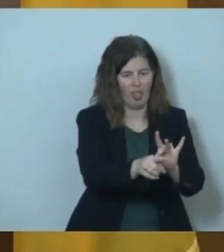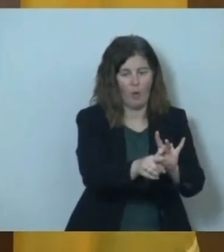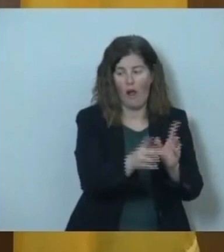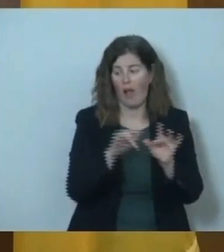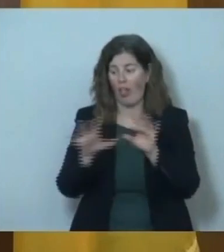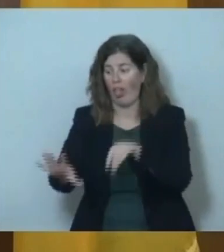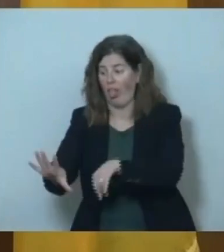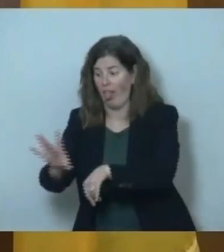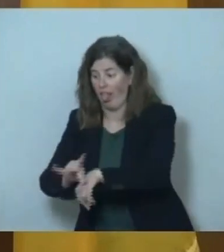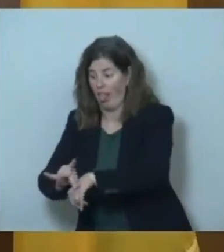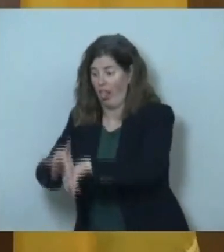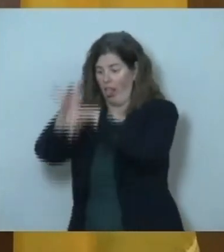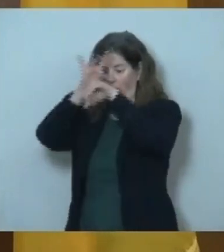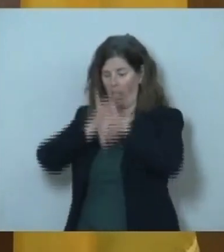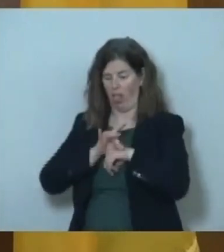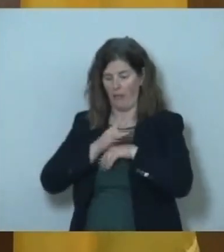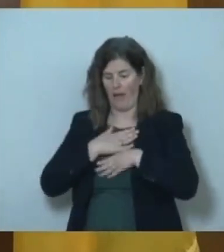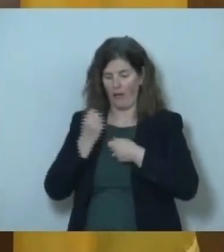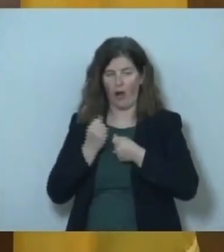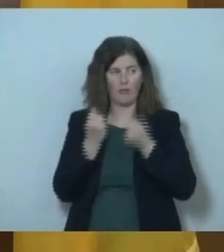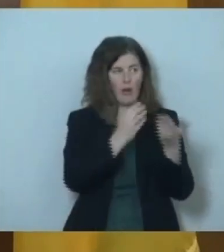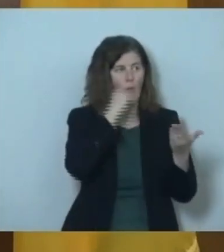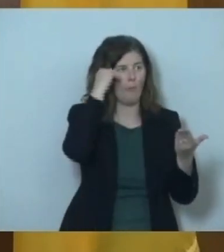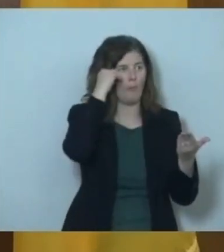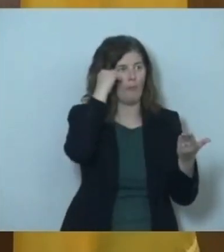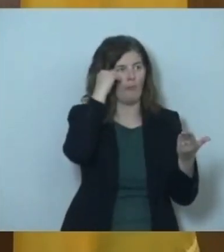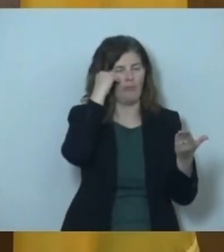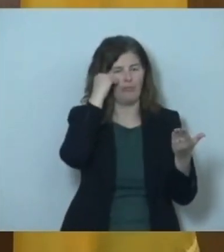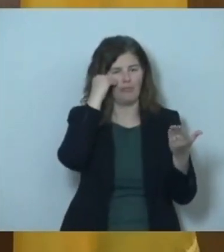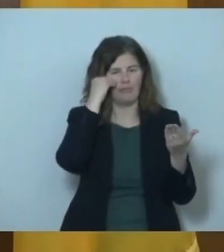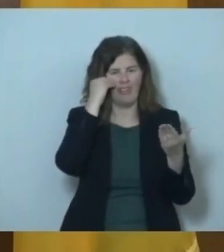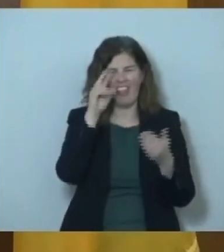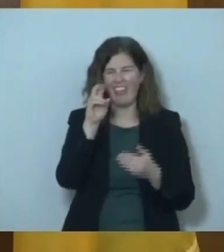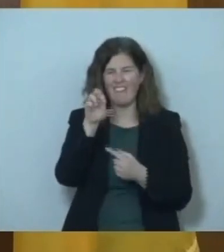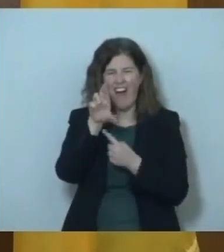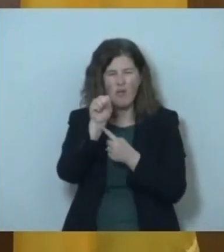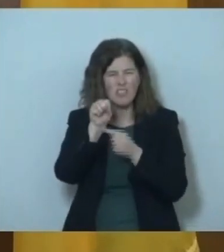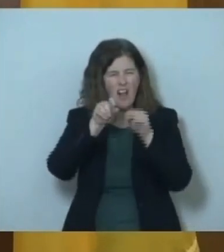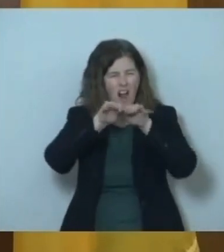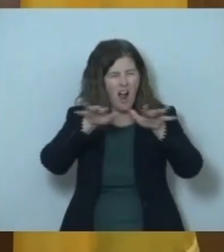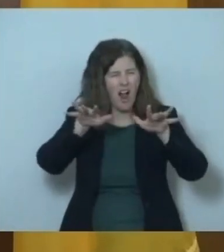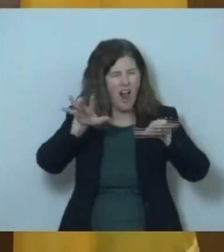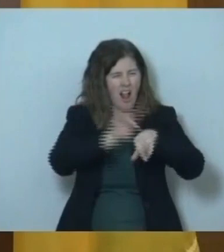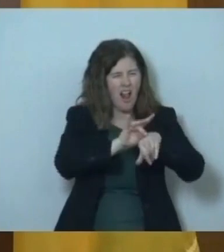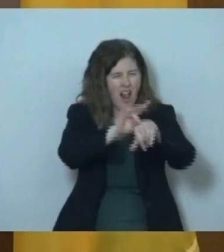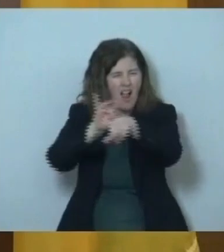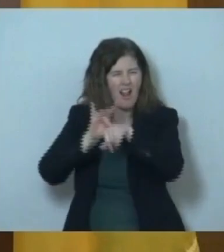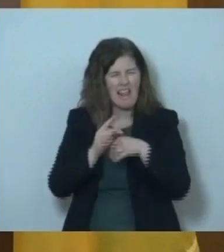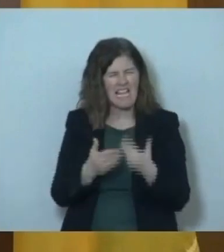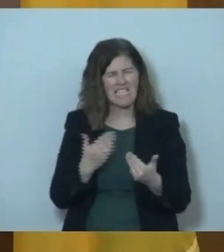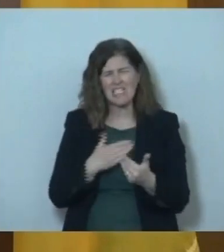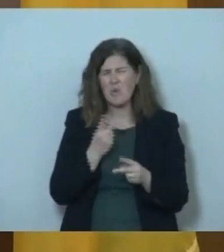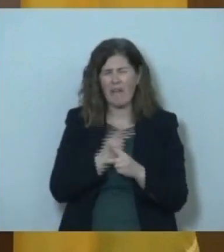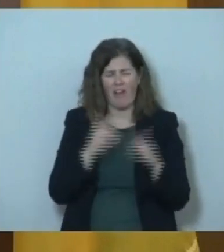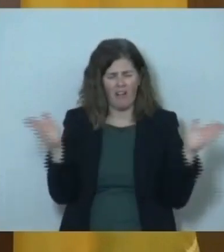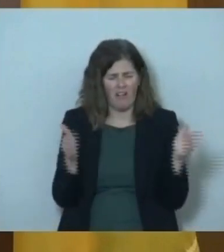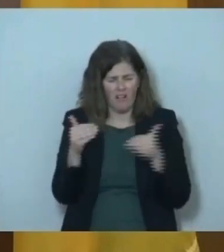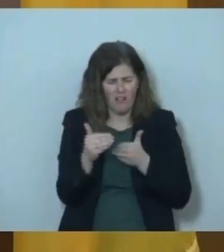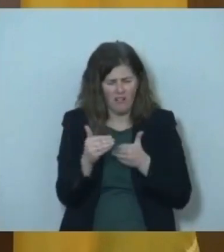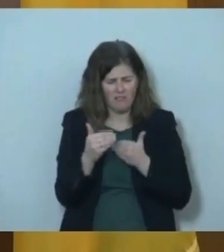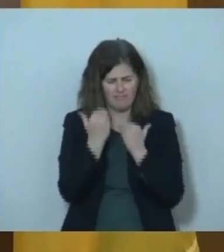place, put it back in the car, and you take it home with you. And this is why it's so hard to contain a